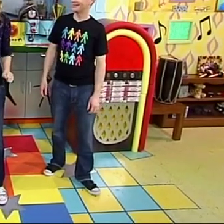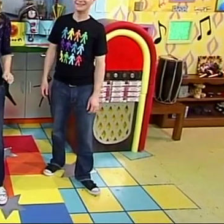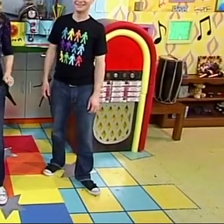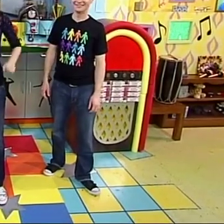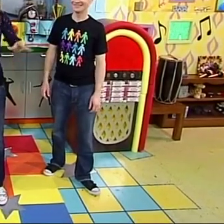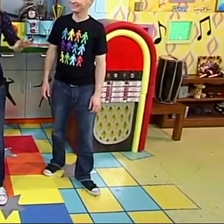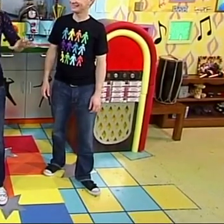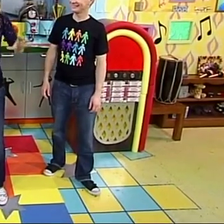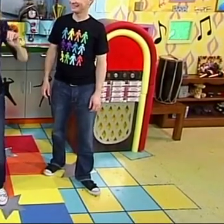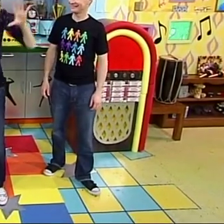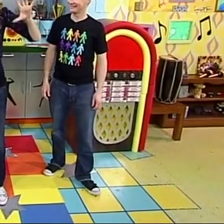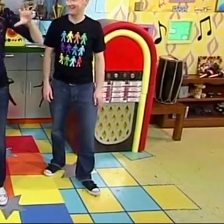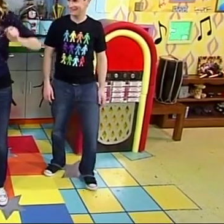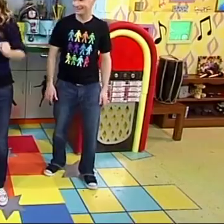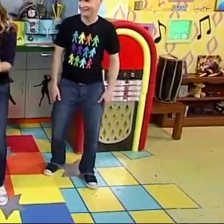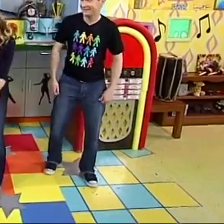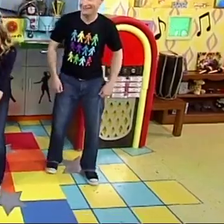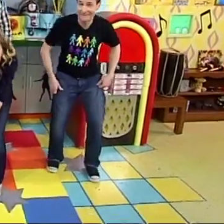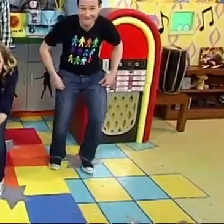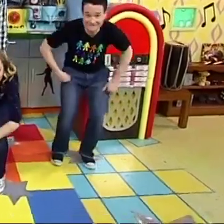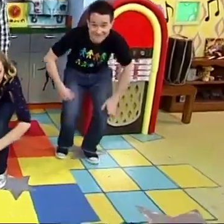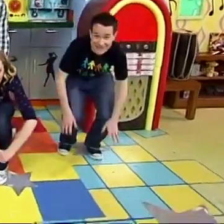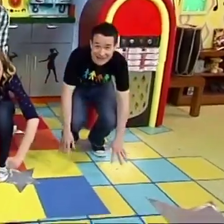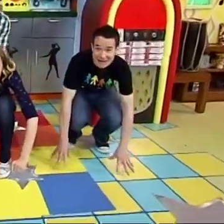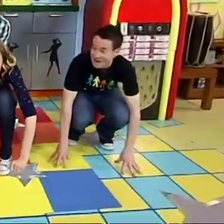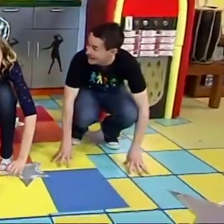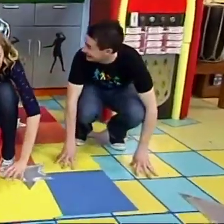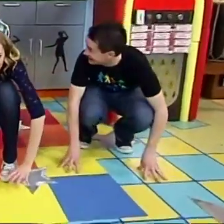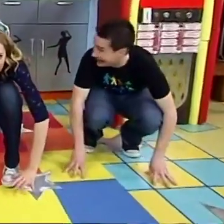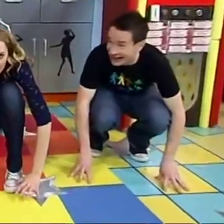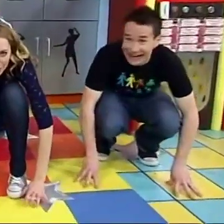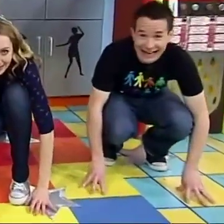cat. It's called the Pilchard Pop. It starts like this, very low down on the floor.